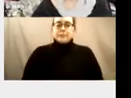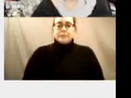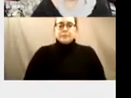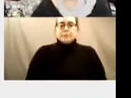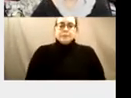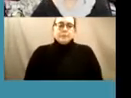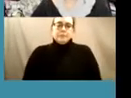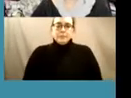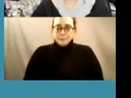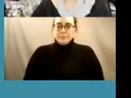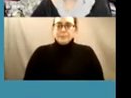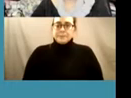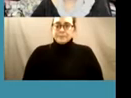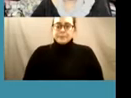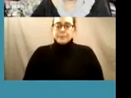Next one.